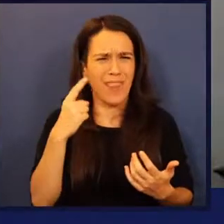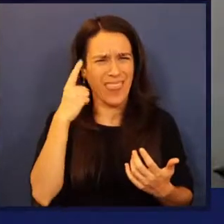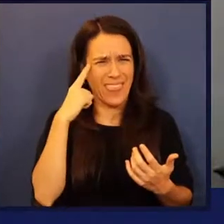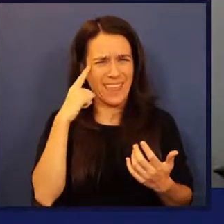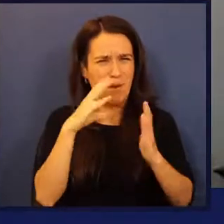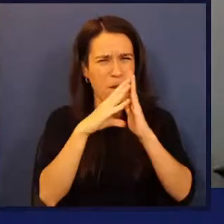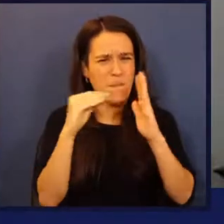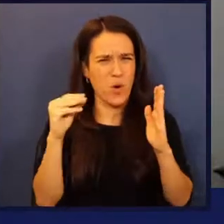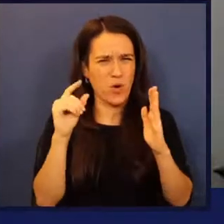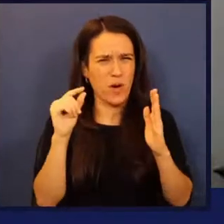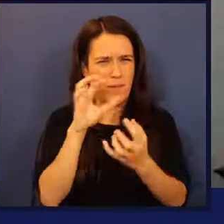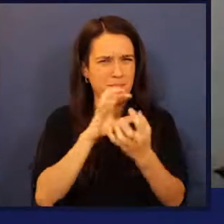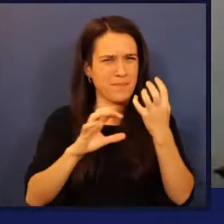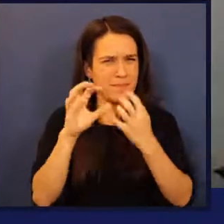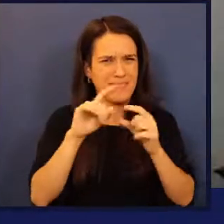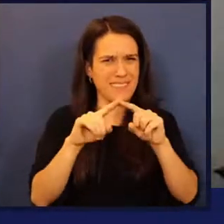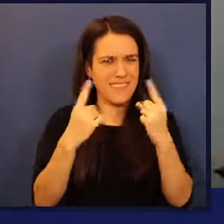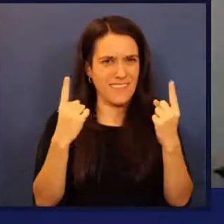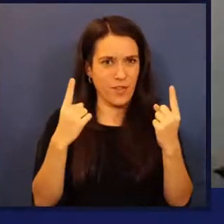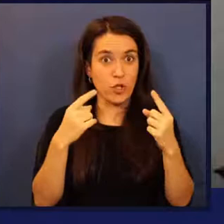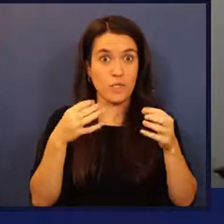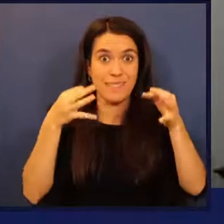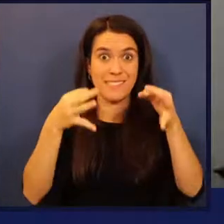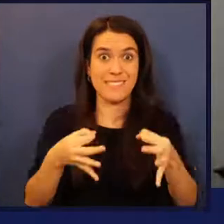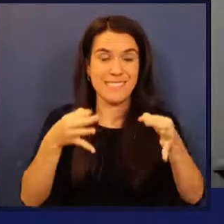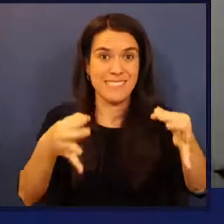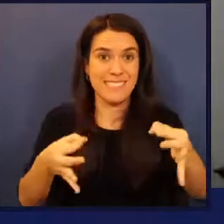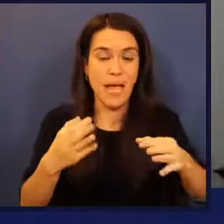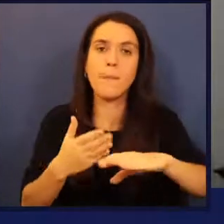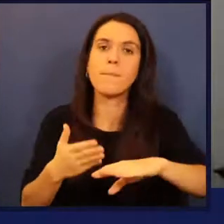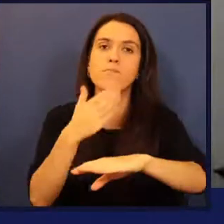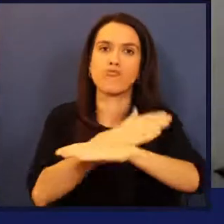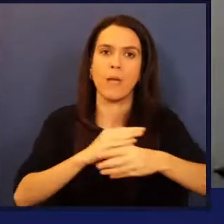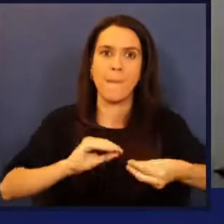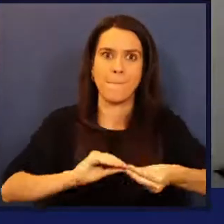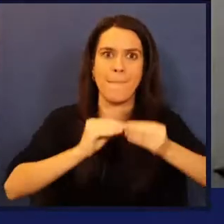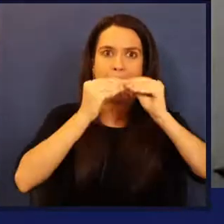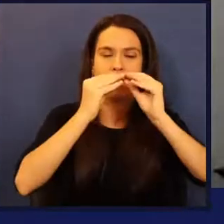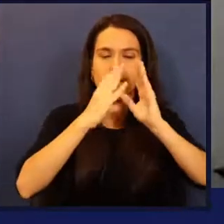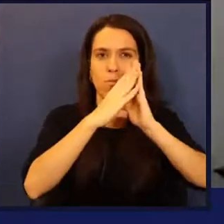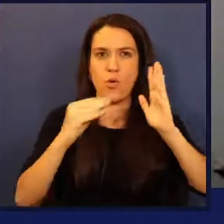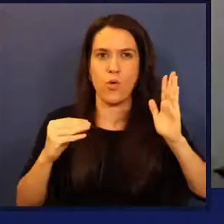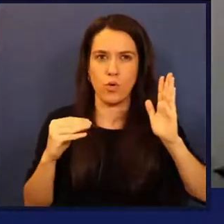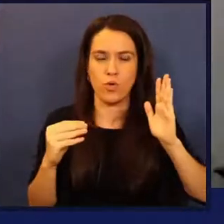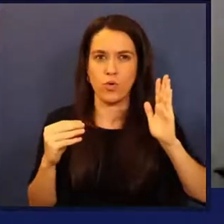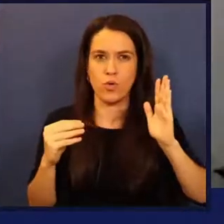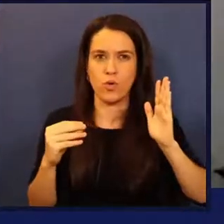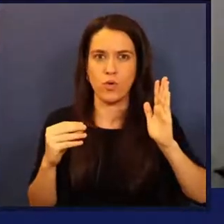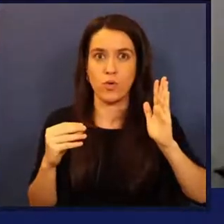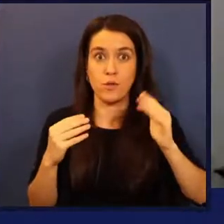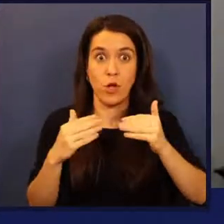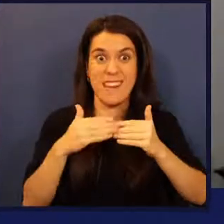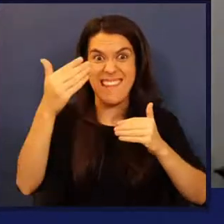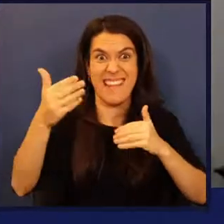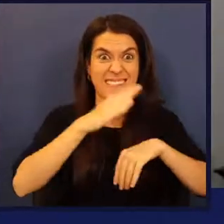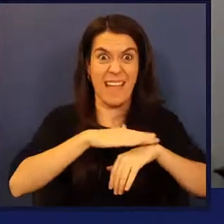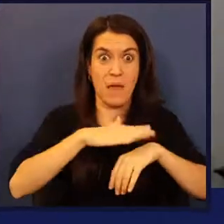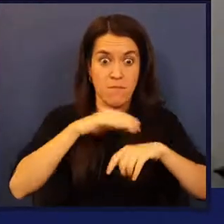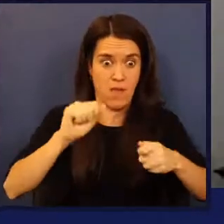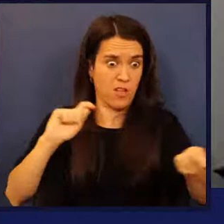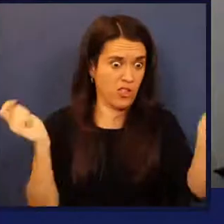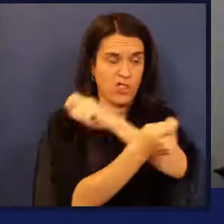updated on the fly. Your decisions in a pre-built model can change the next time you call it.